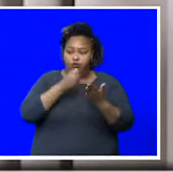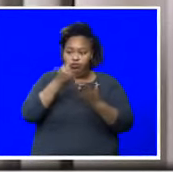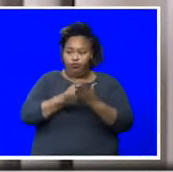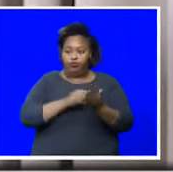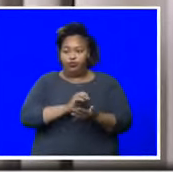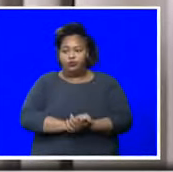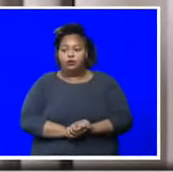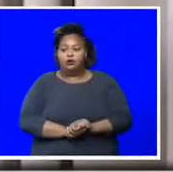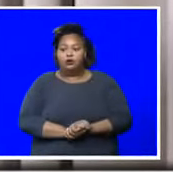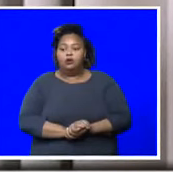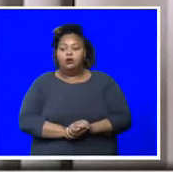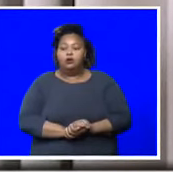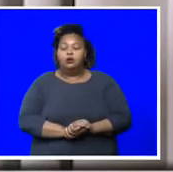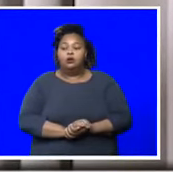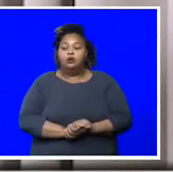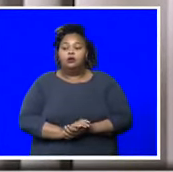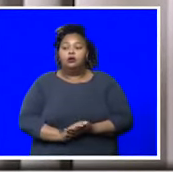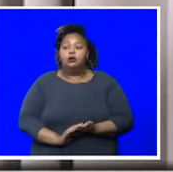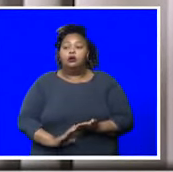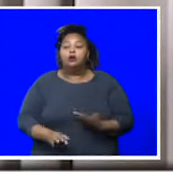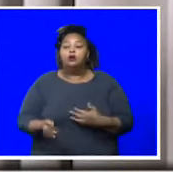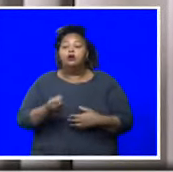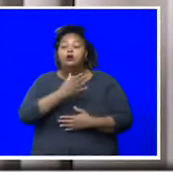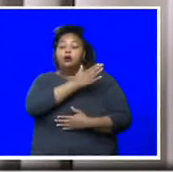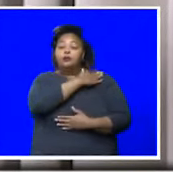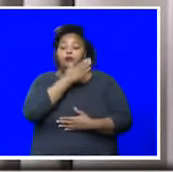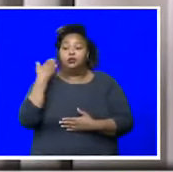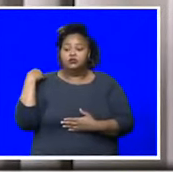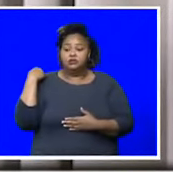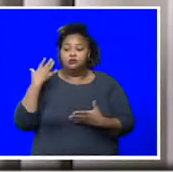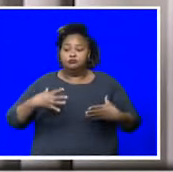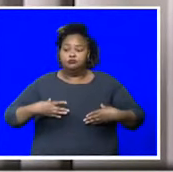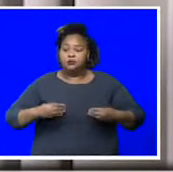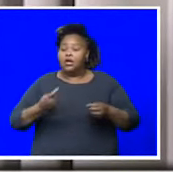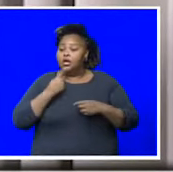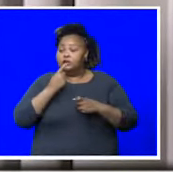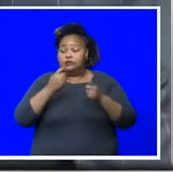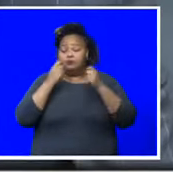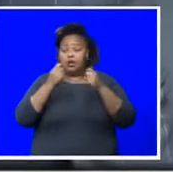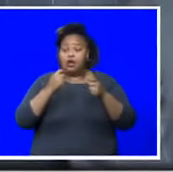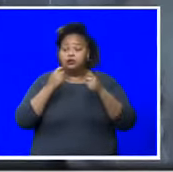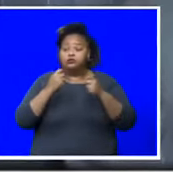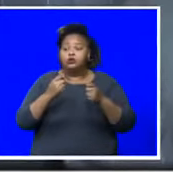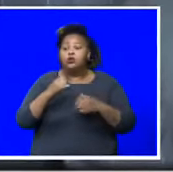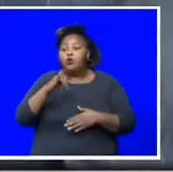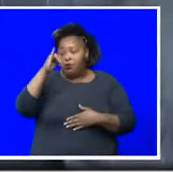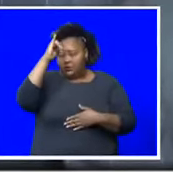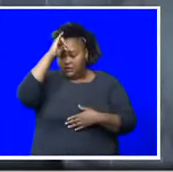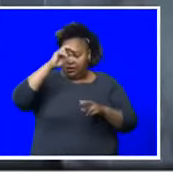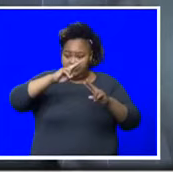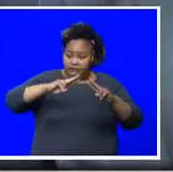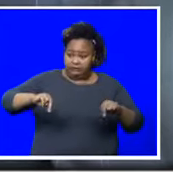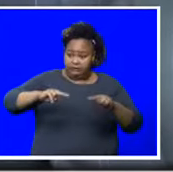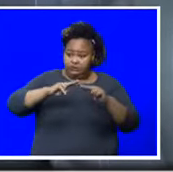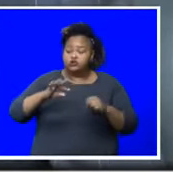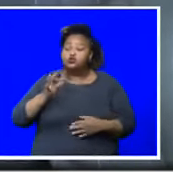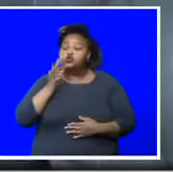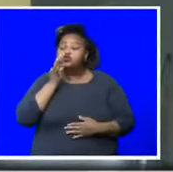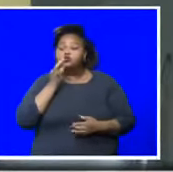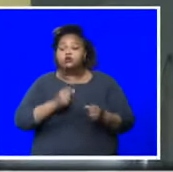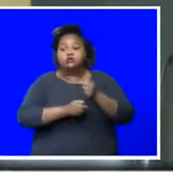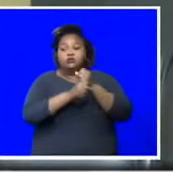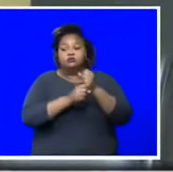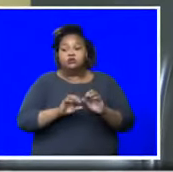evene nekuthi-ke insha ibanjiswa njani kulawo makhono nekuthi-ke emisebentini ukuthi ngekamaphi. Kanti-ke ngaphane lephungathe hlakalo itawukhipha